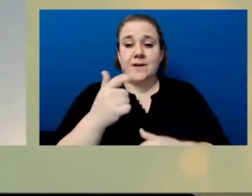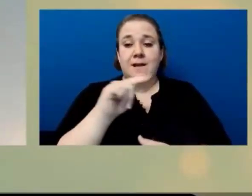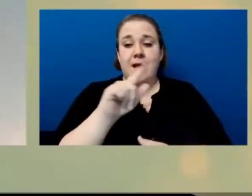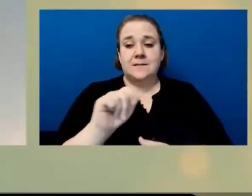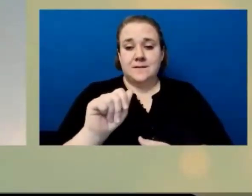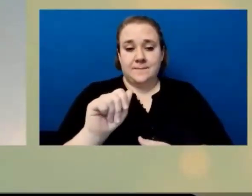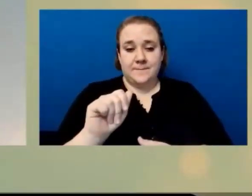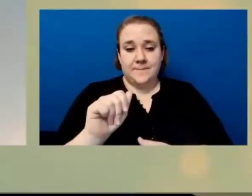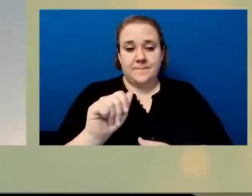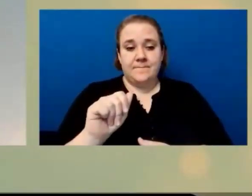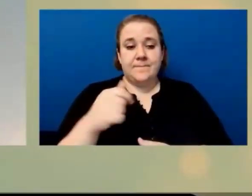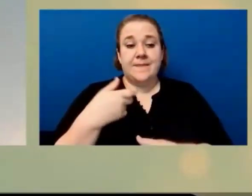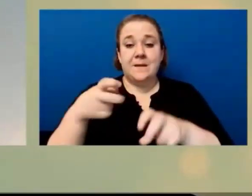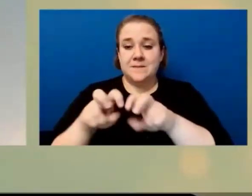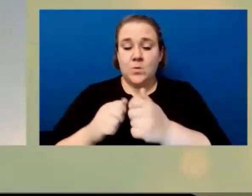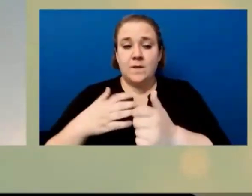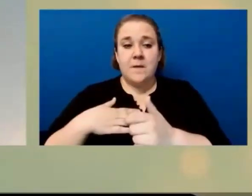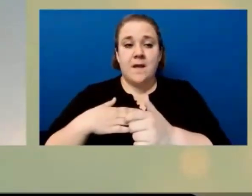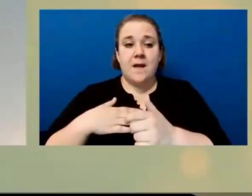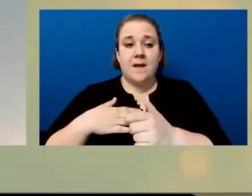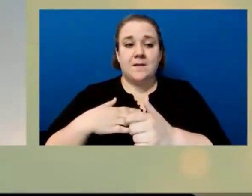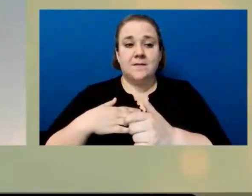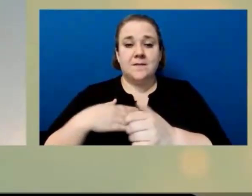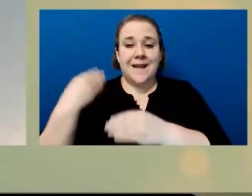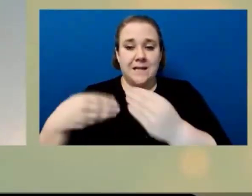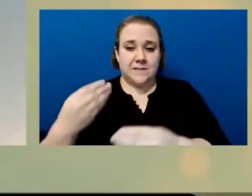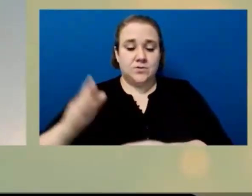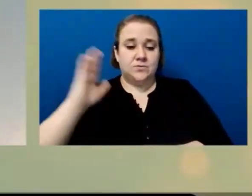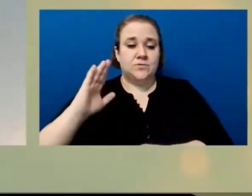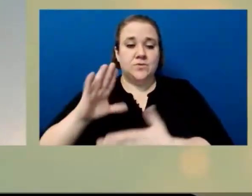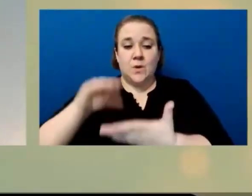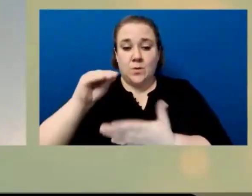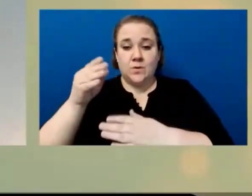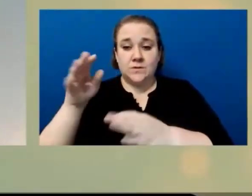I am sitting here with you, deep in the web.